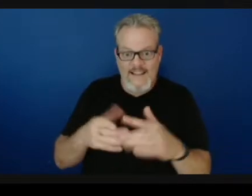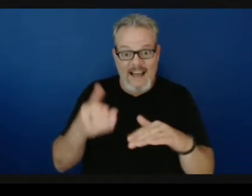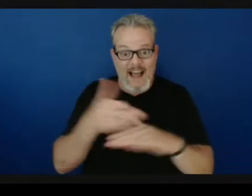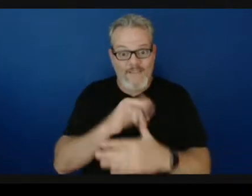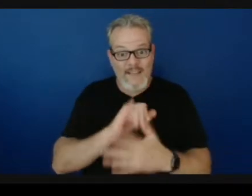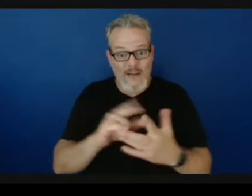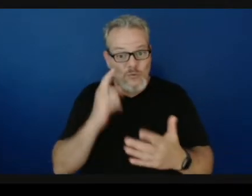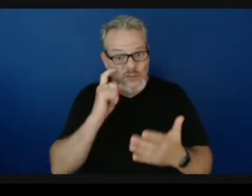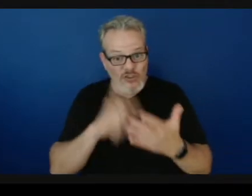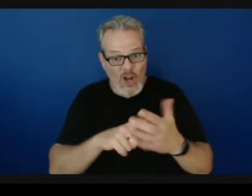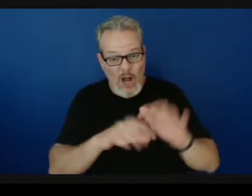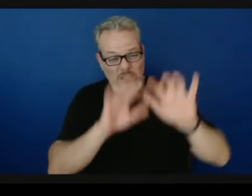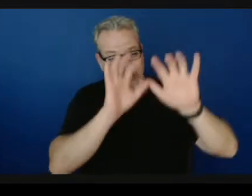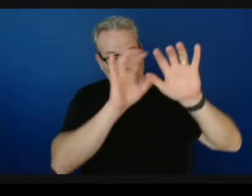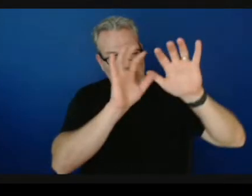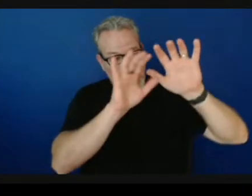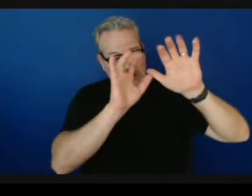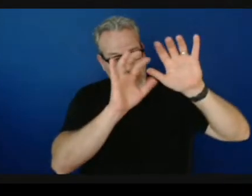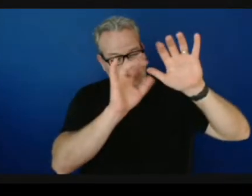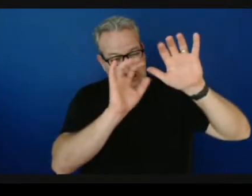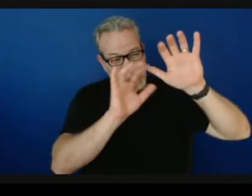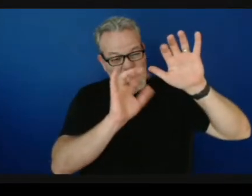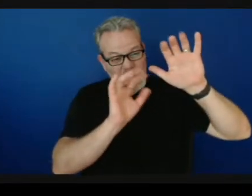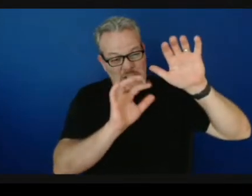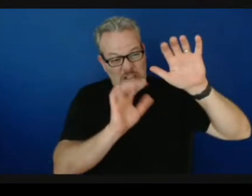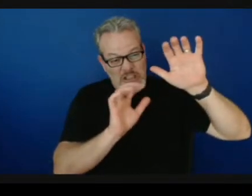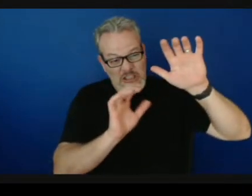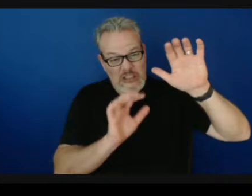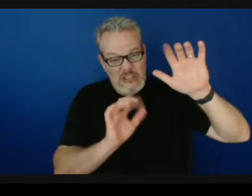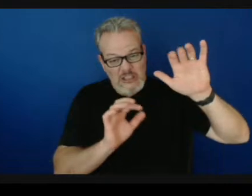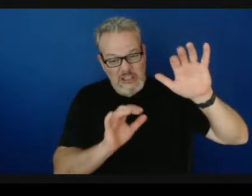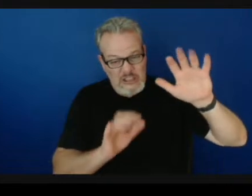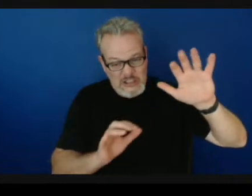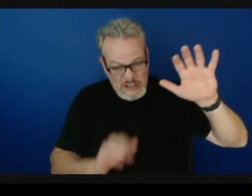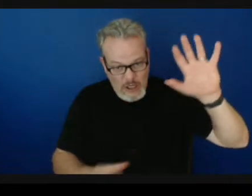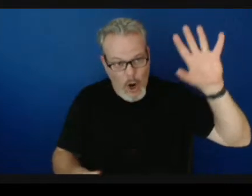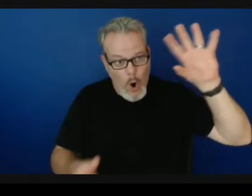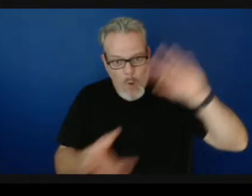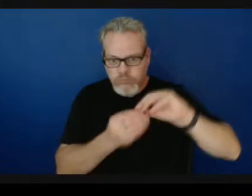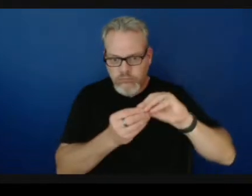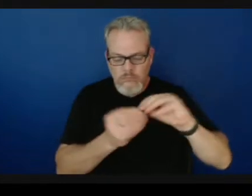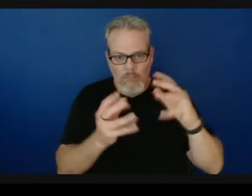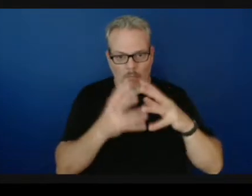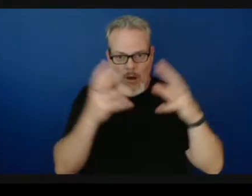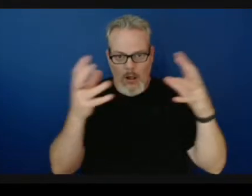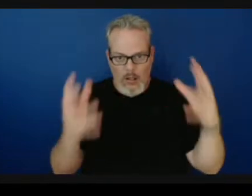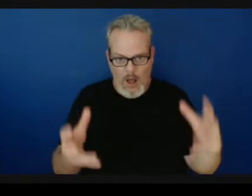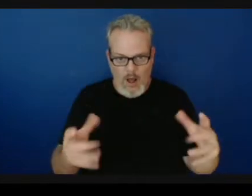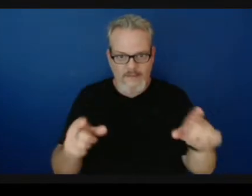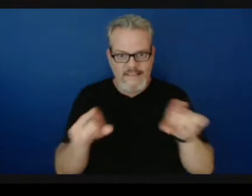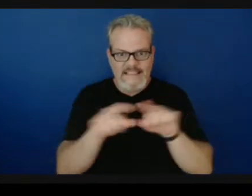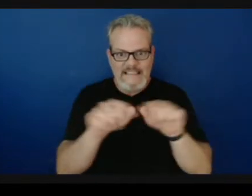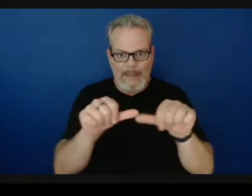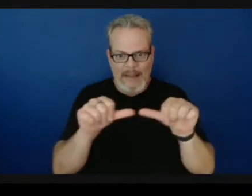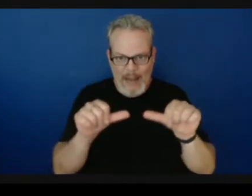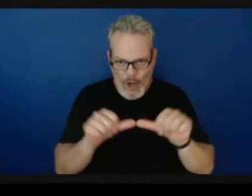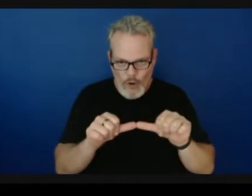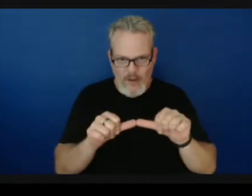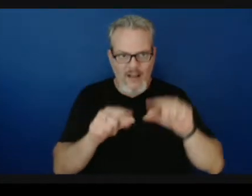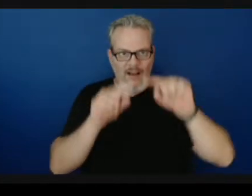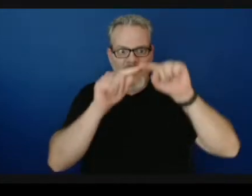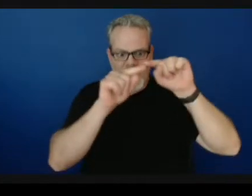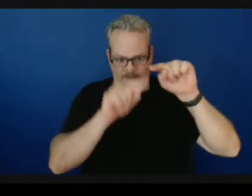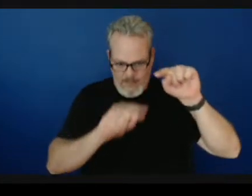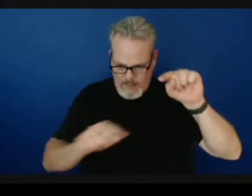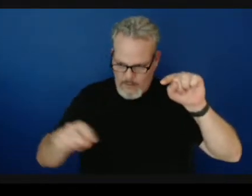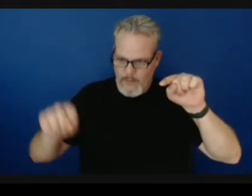saw the increase of events on this upper east rift connector right through here, at the same area that was the focus of